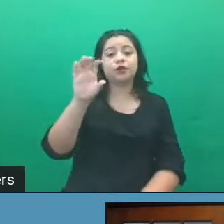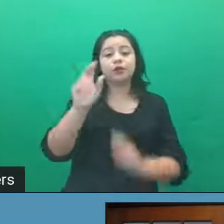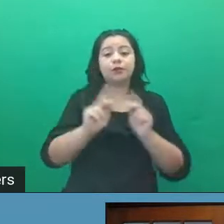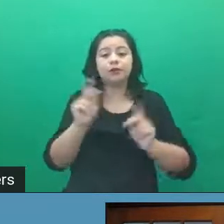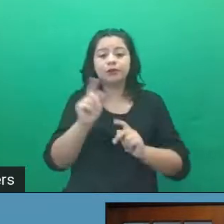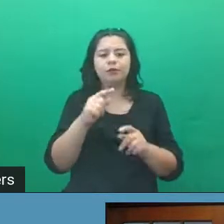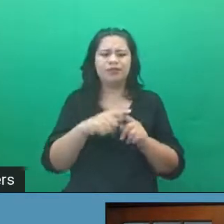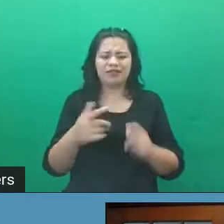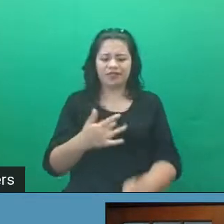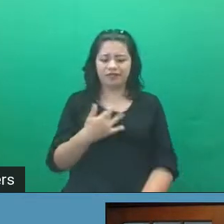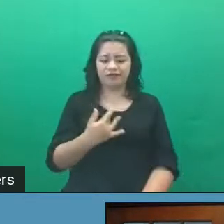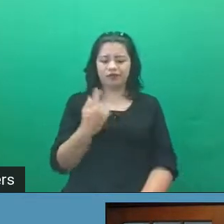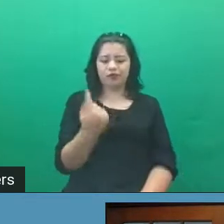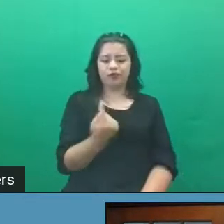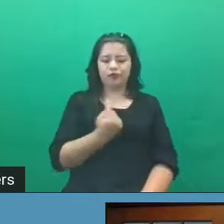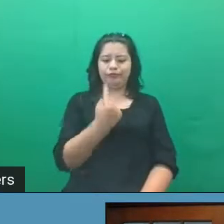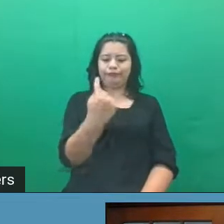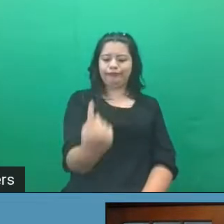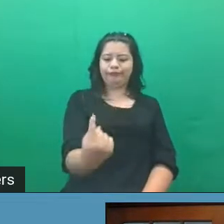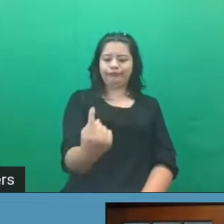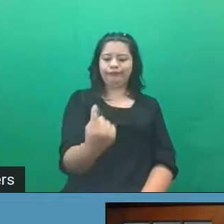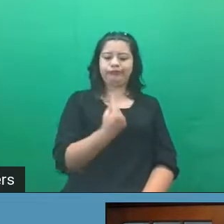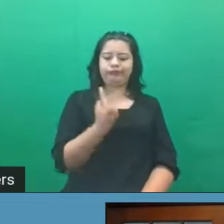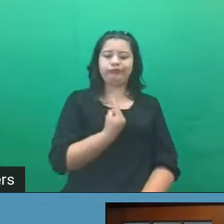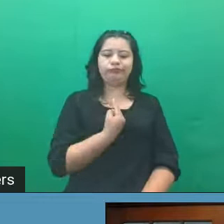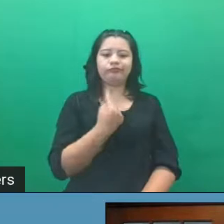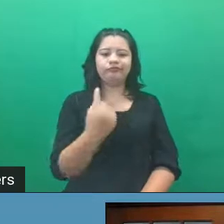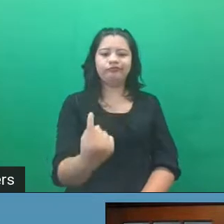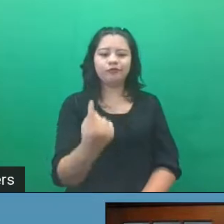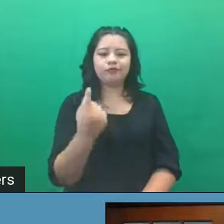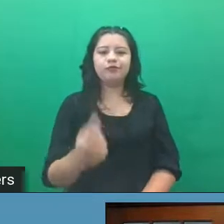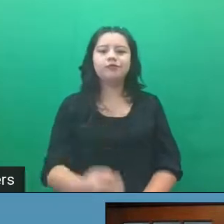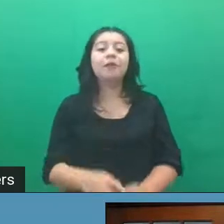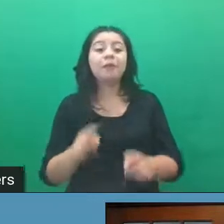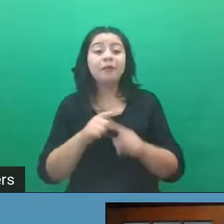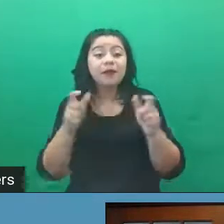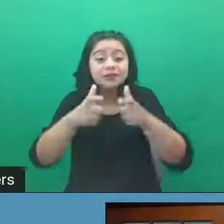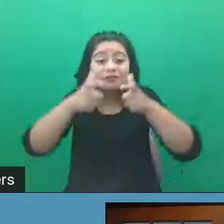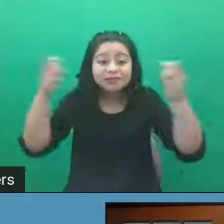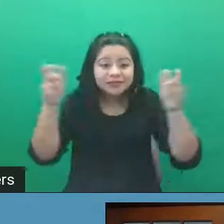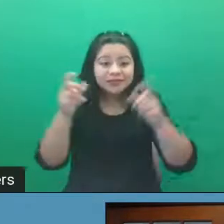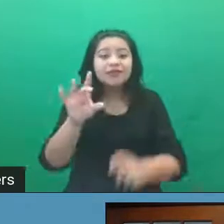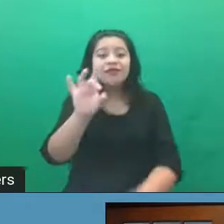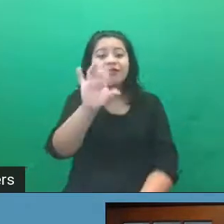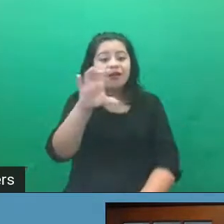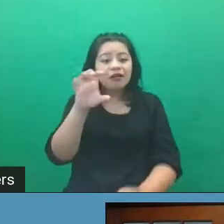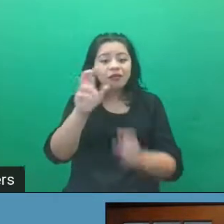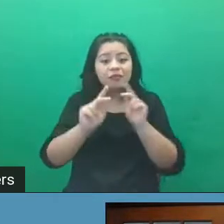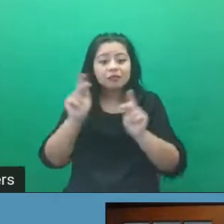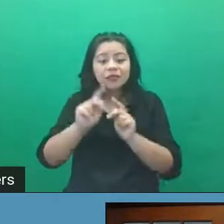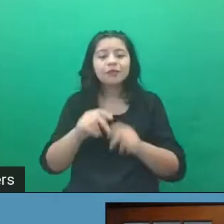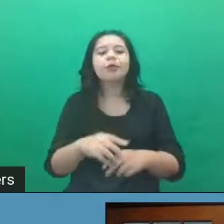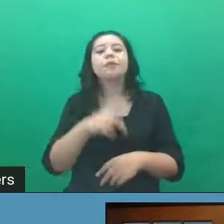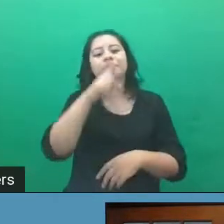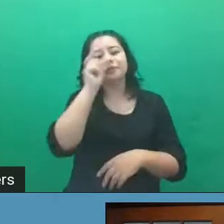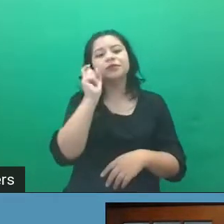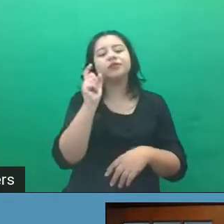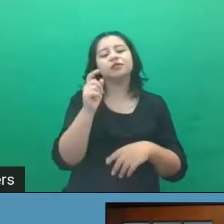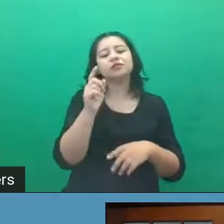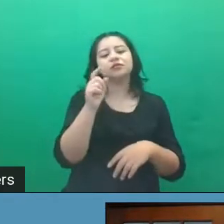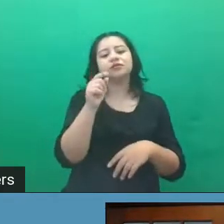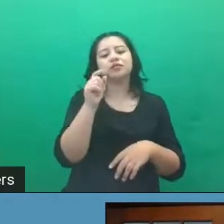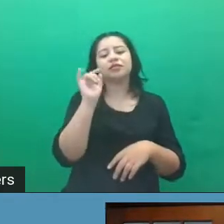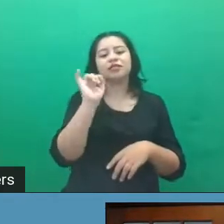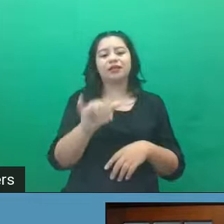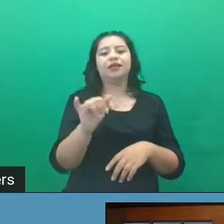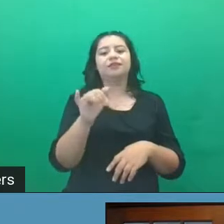only one there. Right. I felt lonely at a big conference. And that was because the webinar function, which